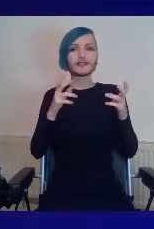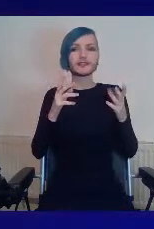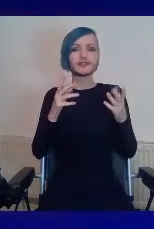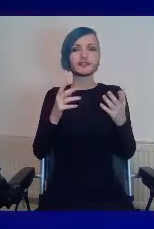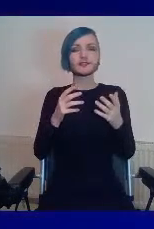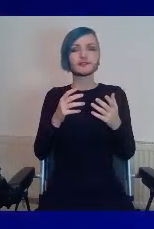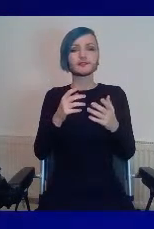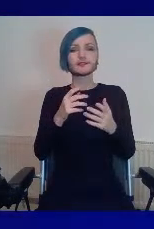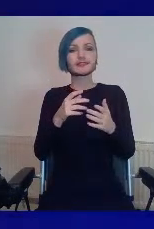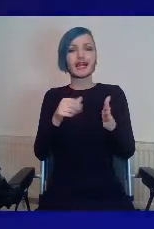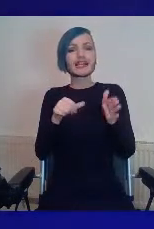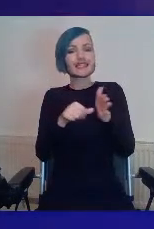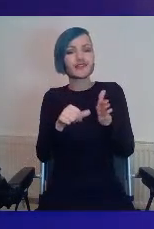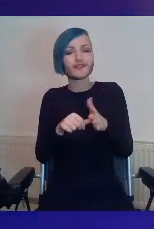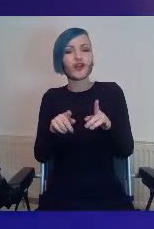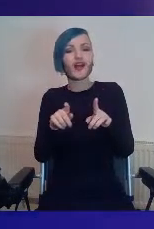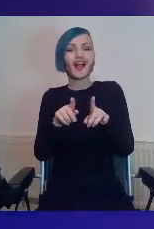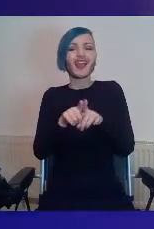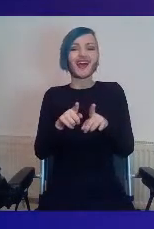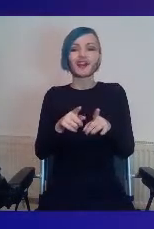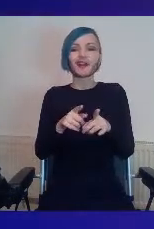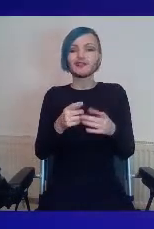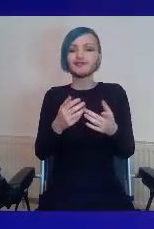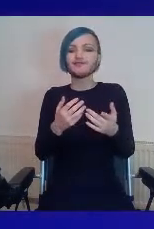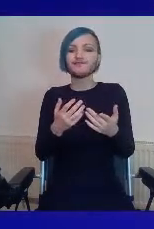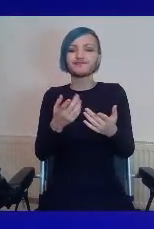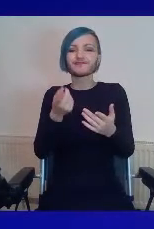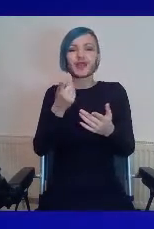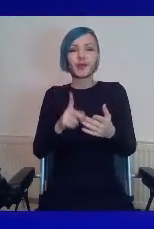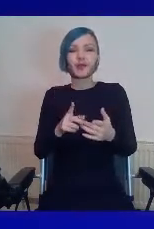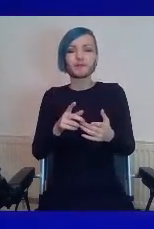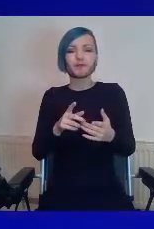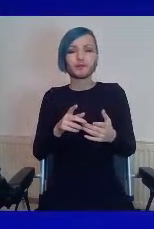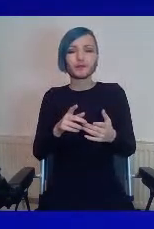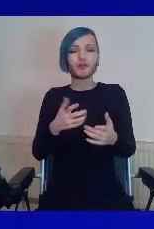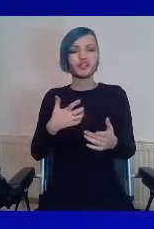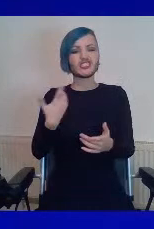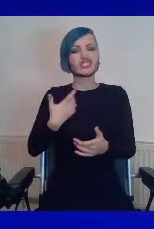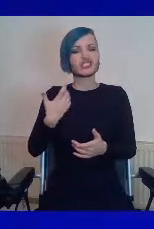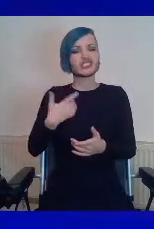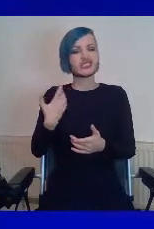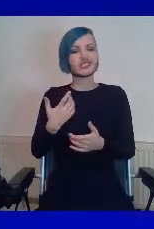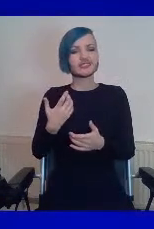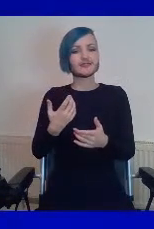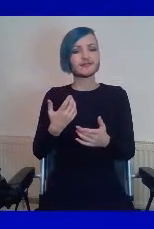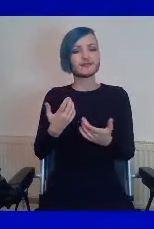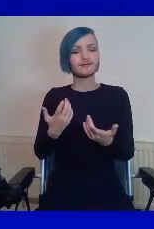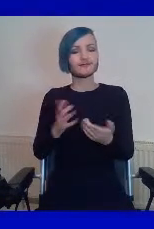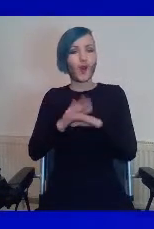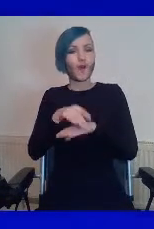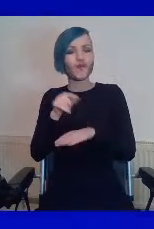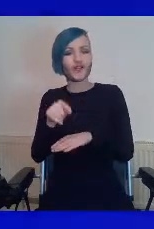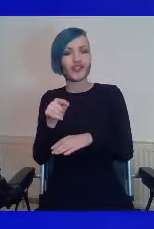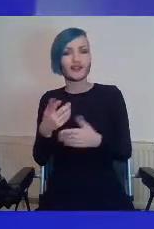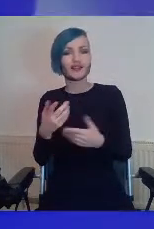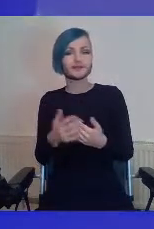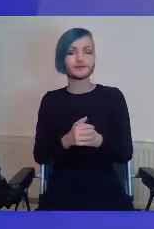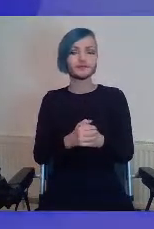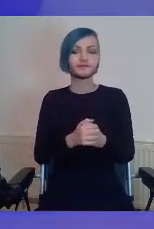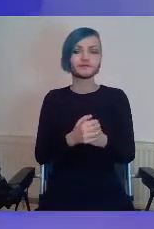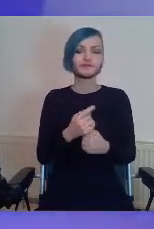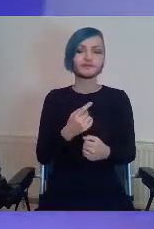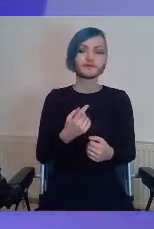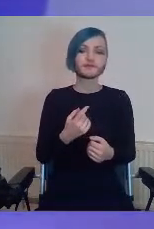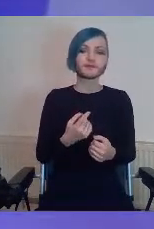provoke, as they say, too much the right side. And I heard personally that because of